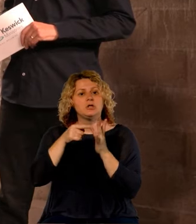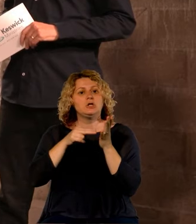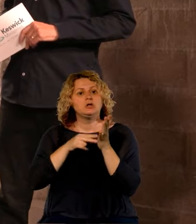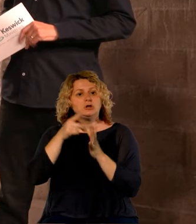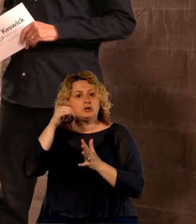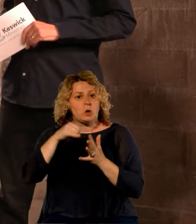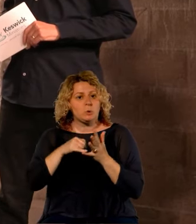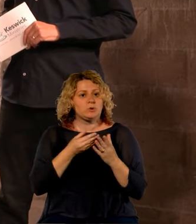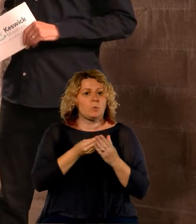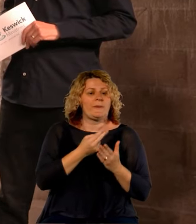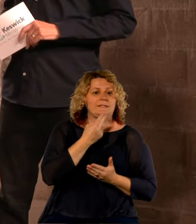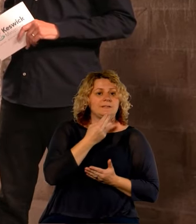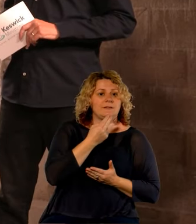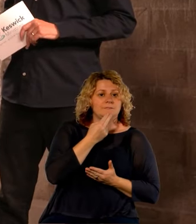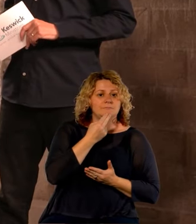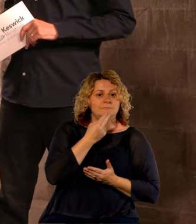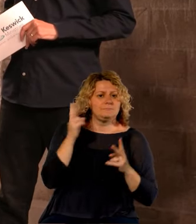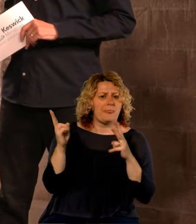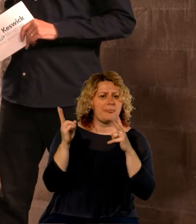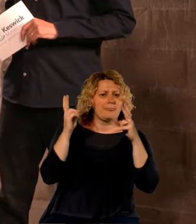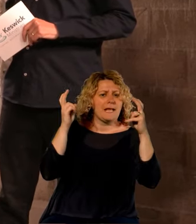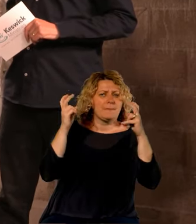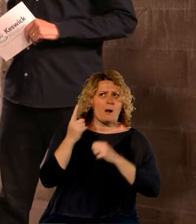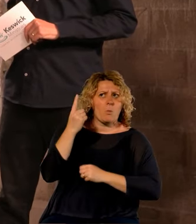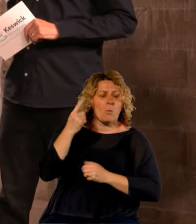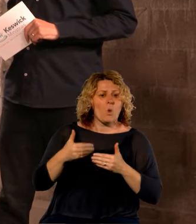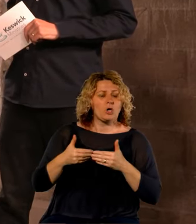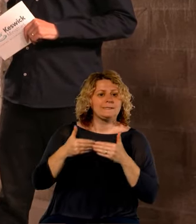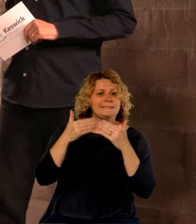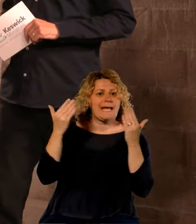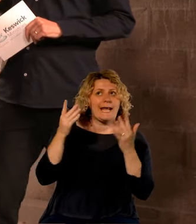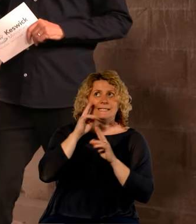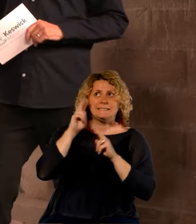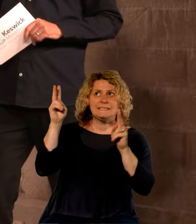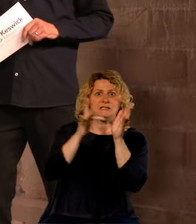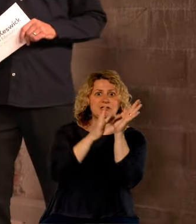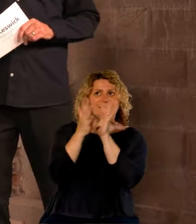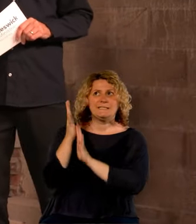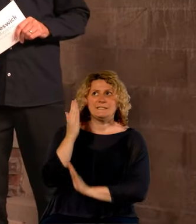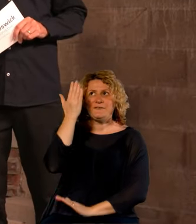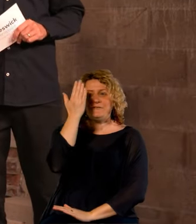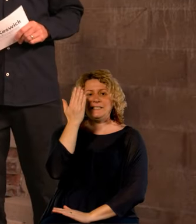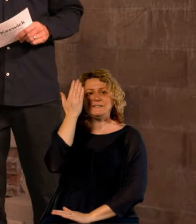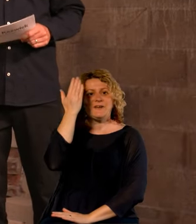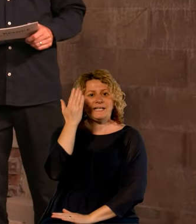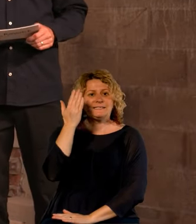will see Jesus face to face. Things that are currently hidden will be revealed.